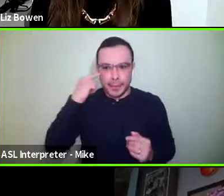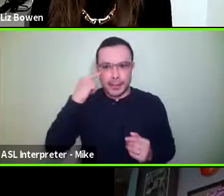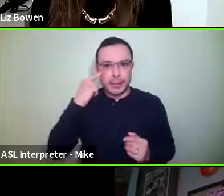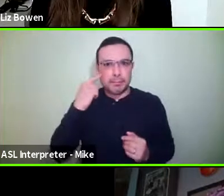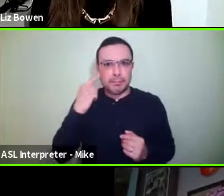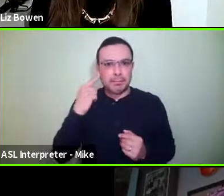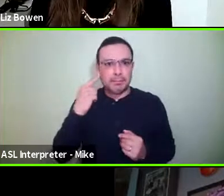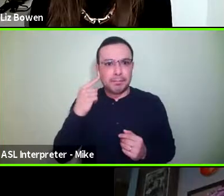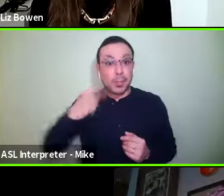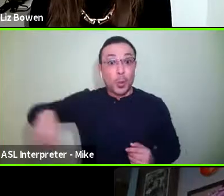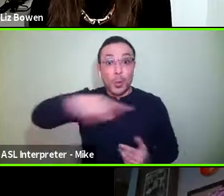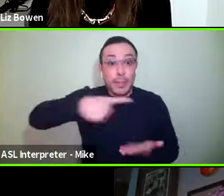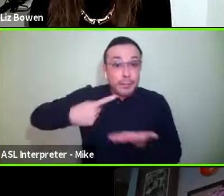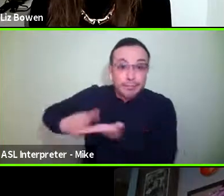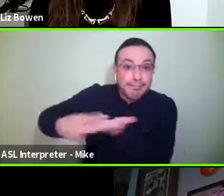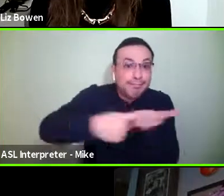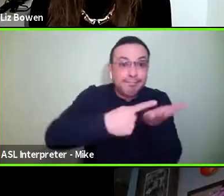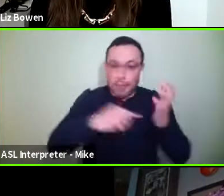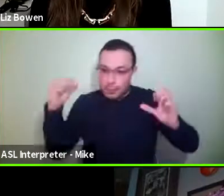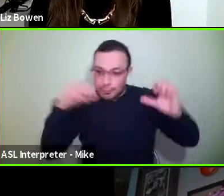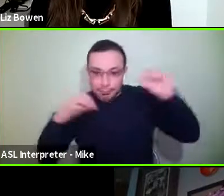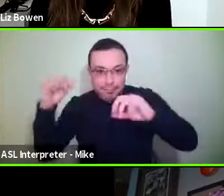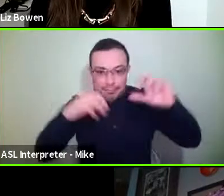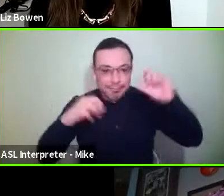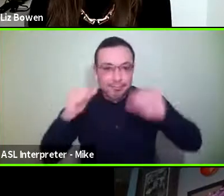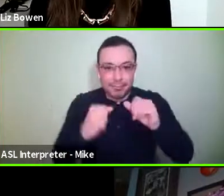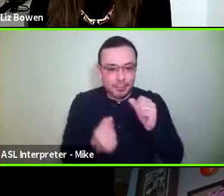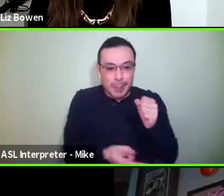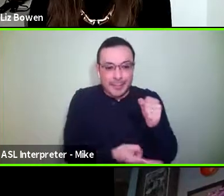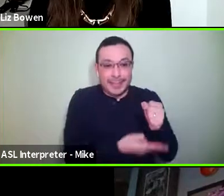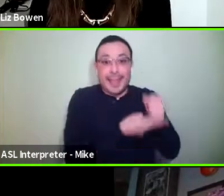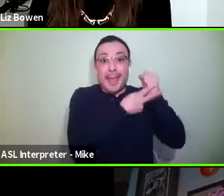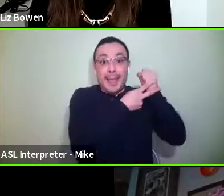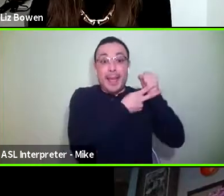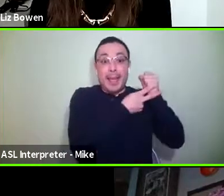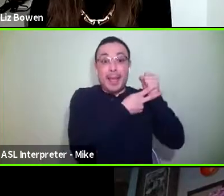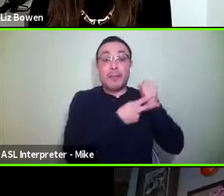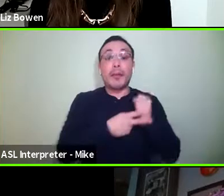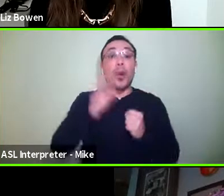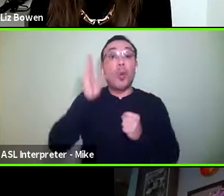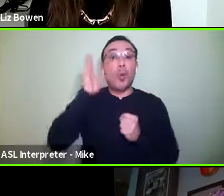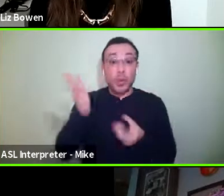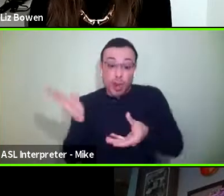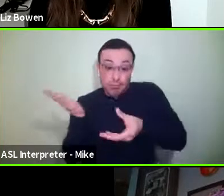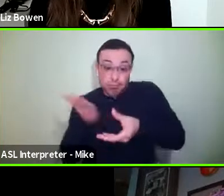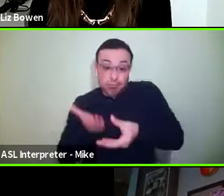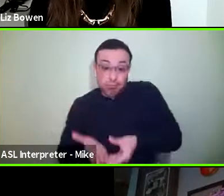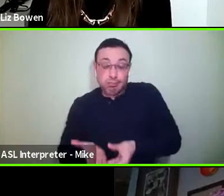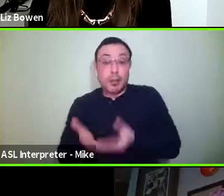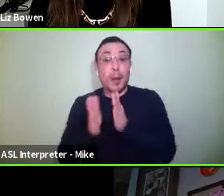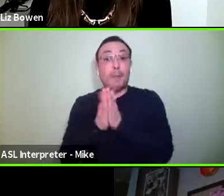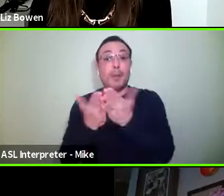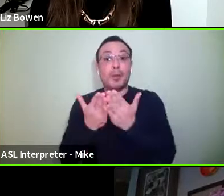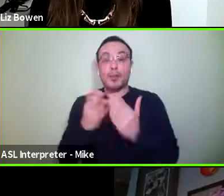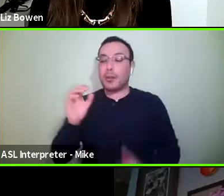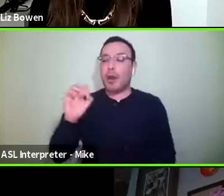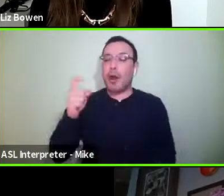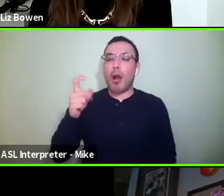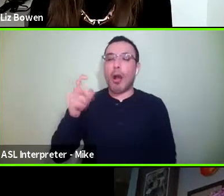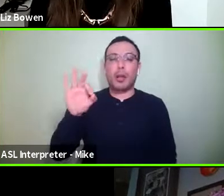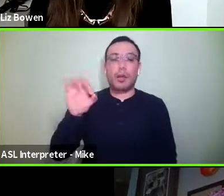conversations, which will be made into a book that Oxford University Press will publish, will be really important in